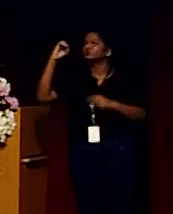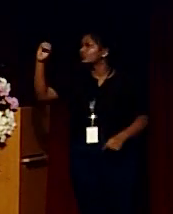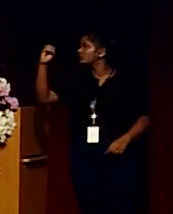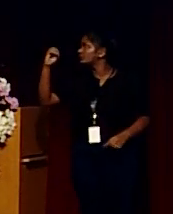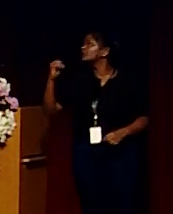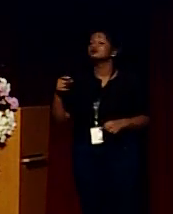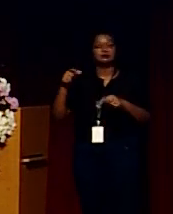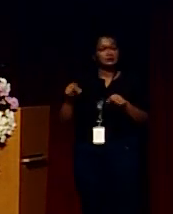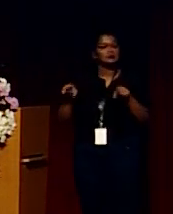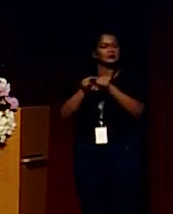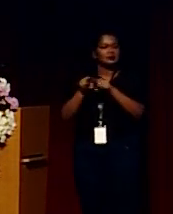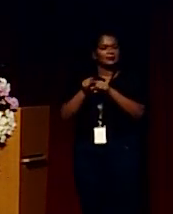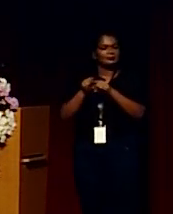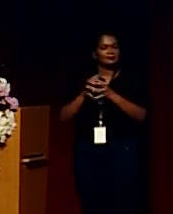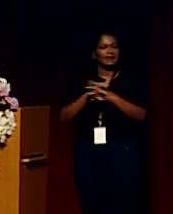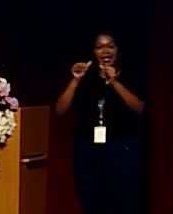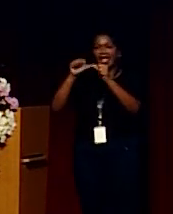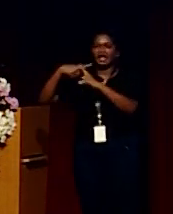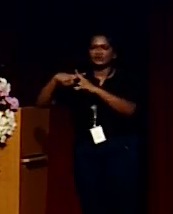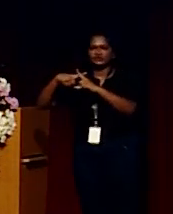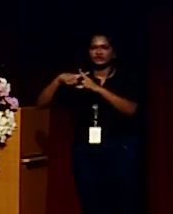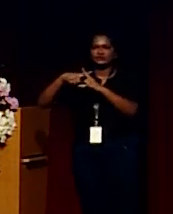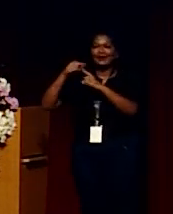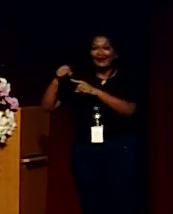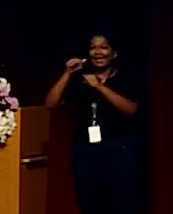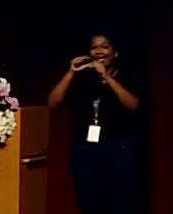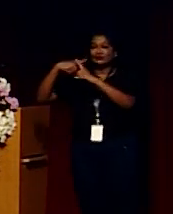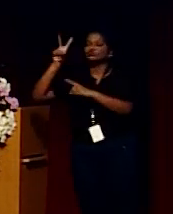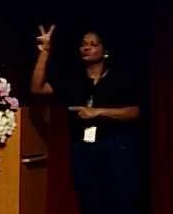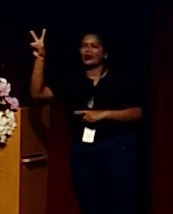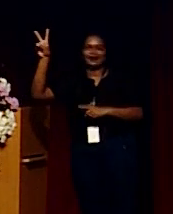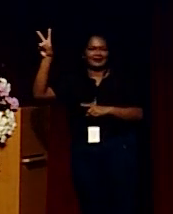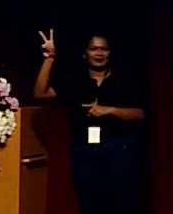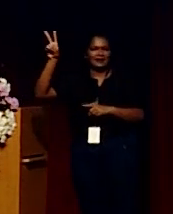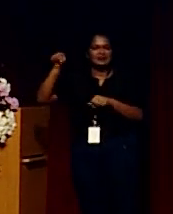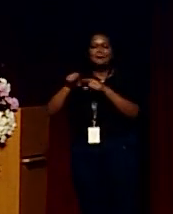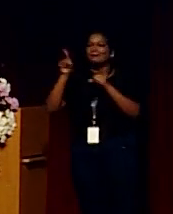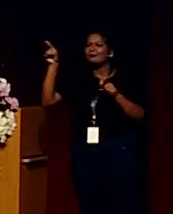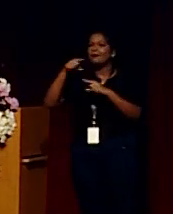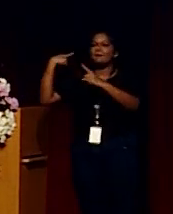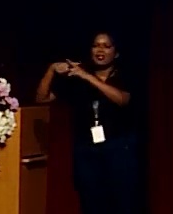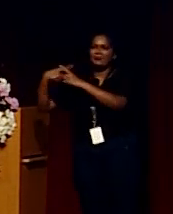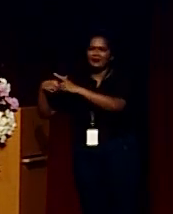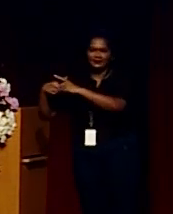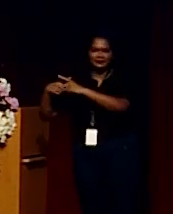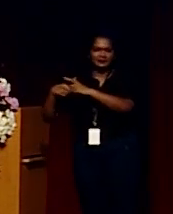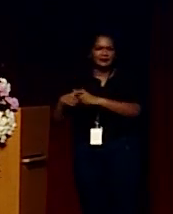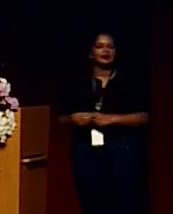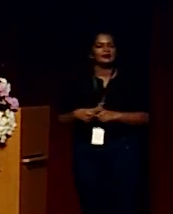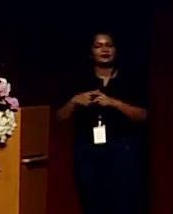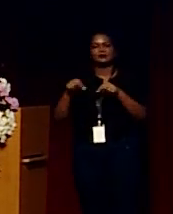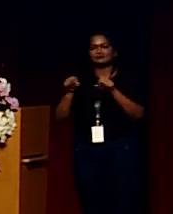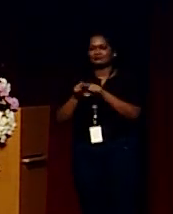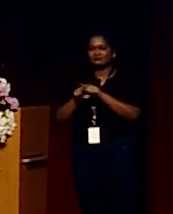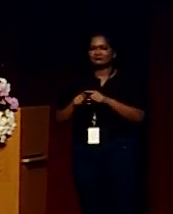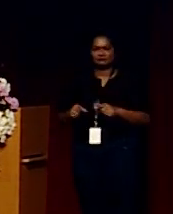can also dive into the equation. A x squared And now I'm in the summand, and